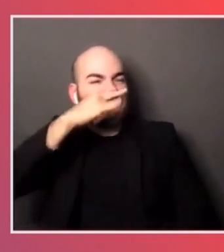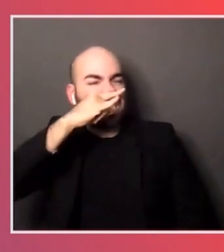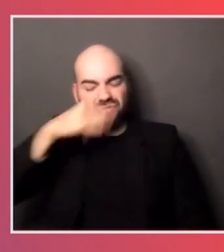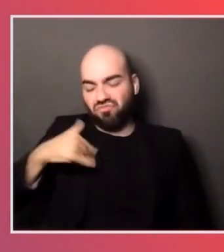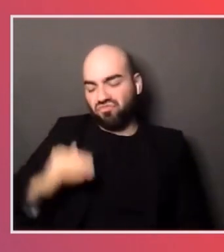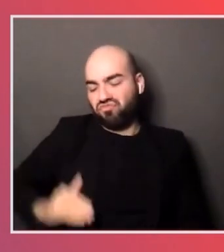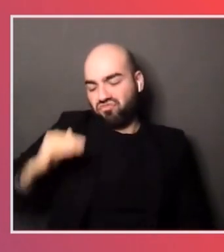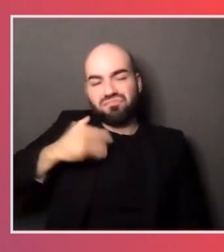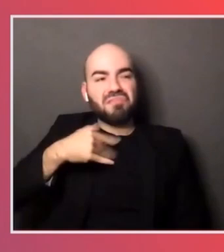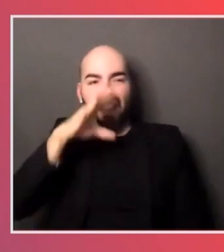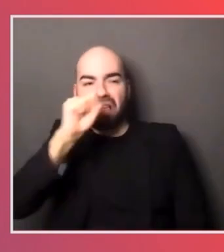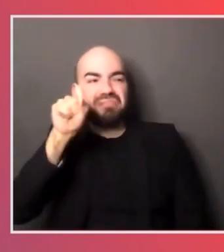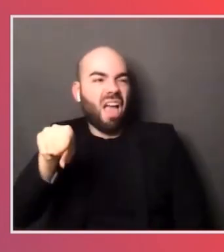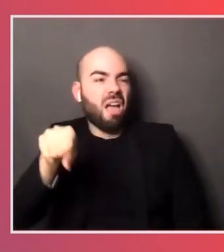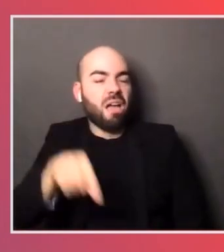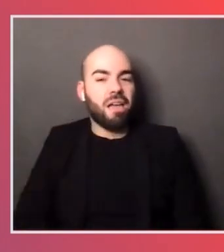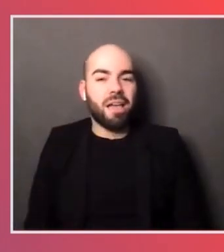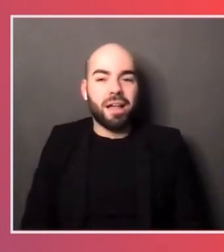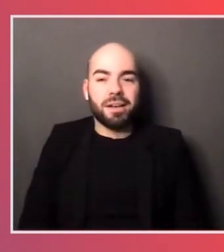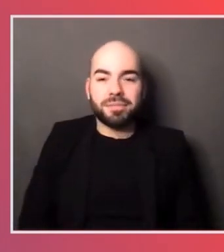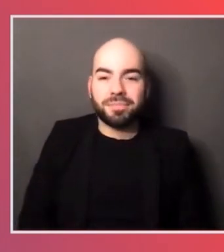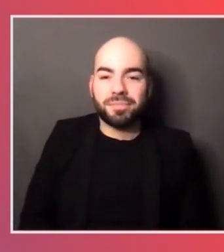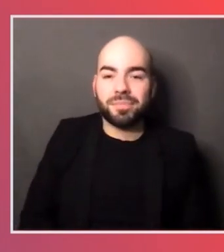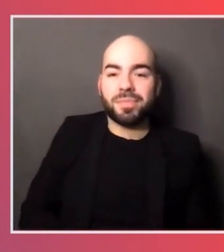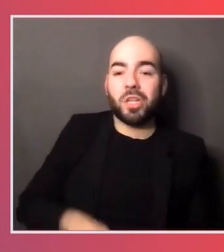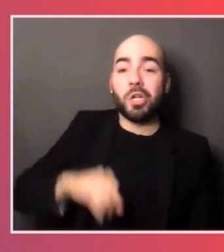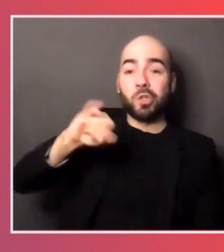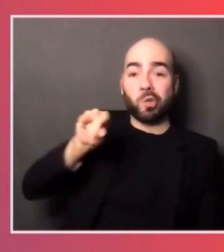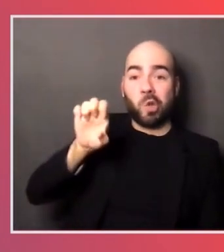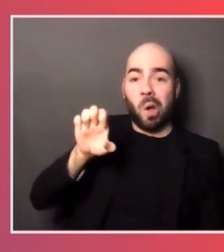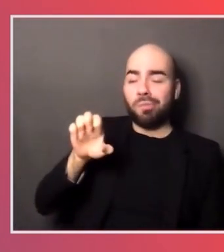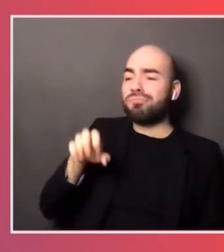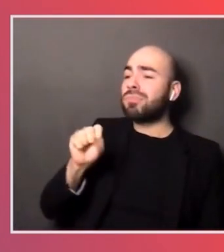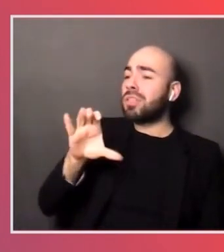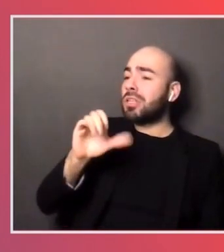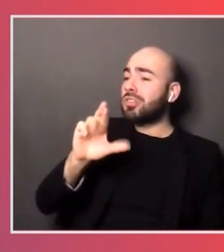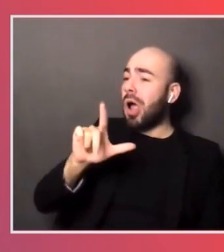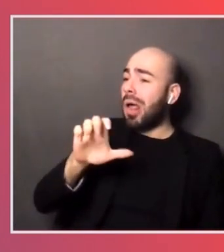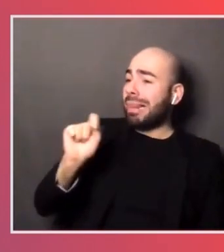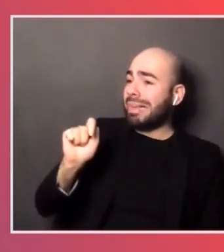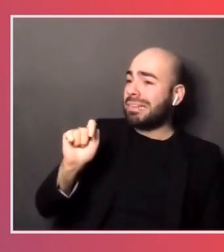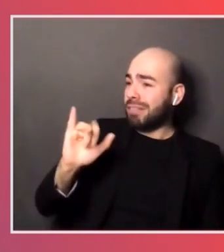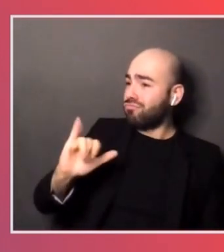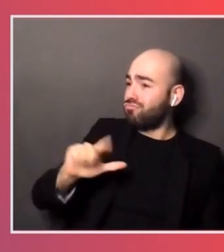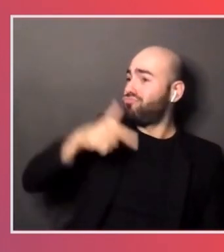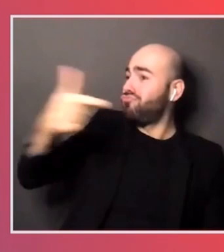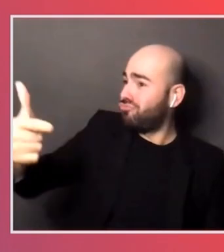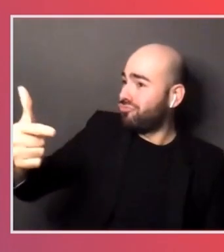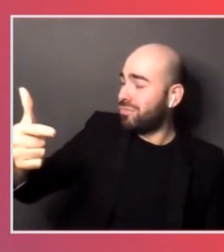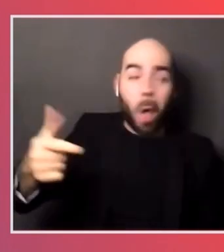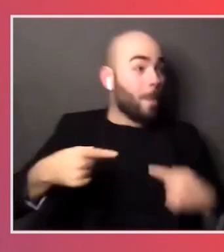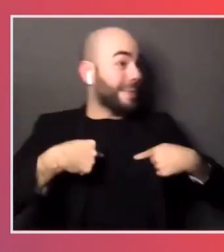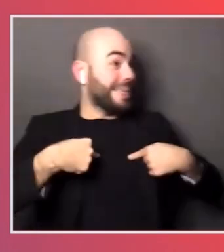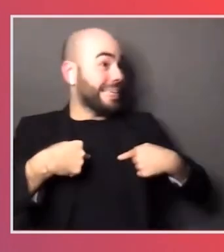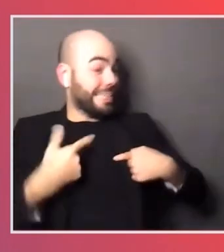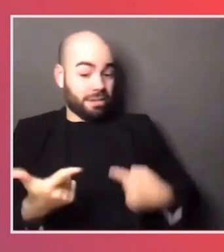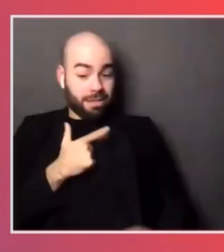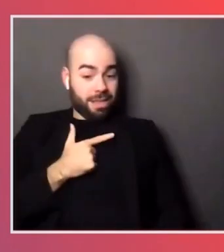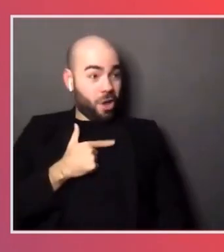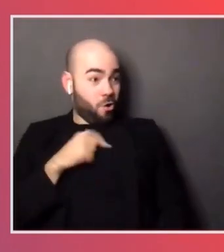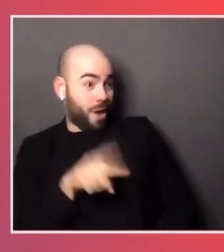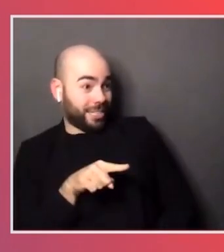Scarlett, you have a question to ask. Yes, Chris. I have a question. Yeah. Yes, you have it? Are you